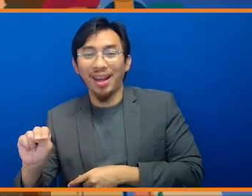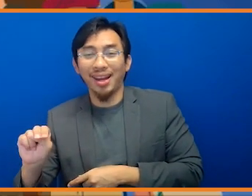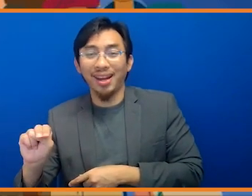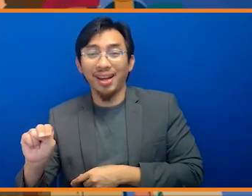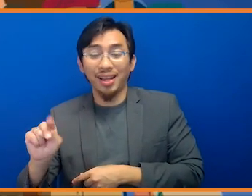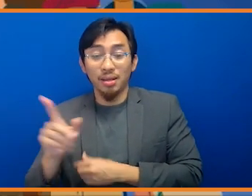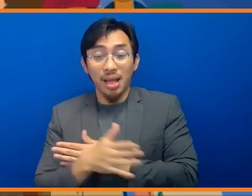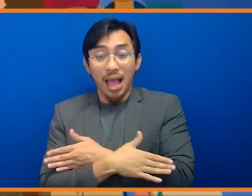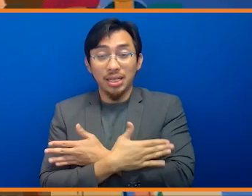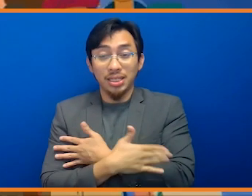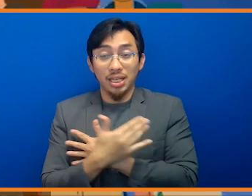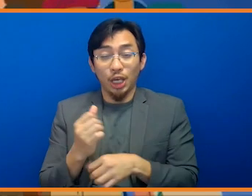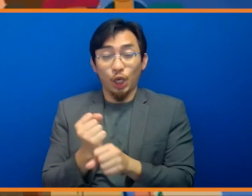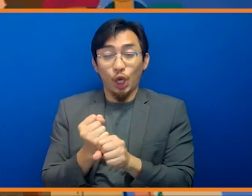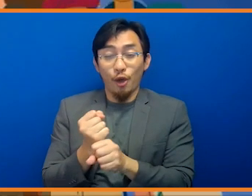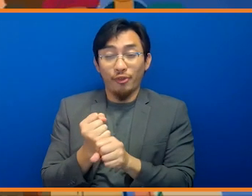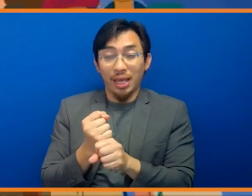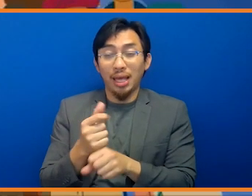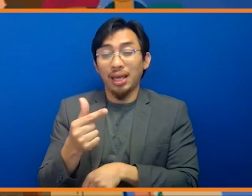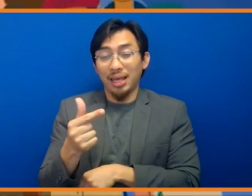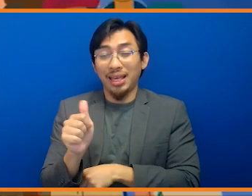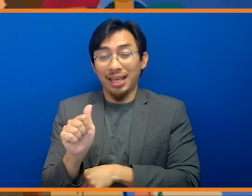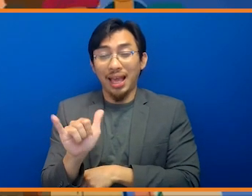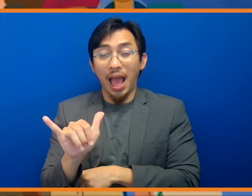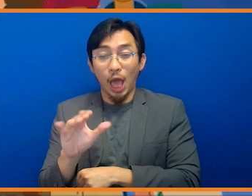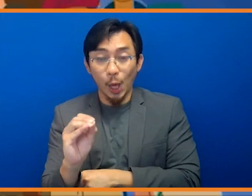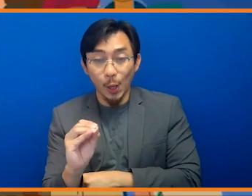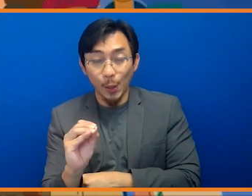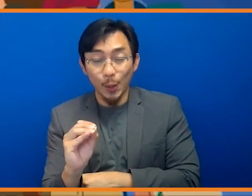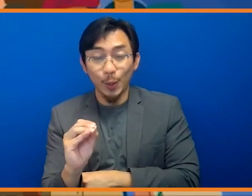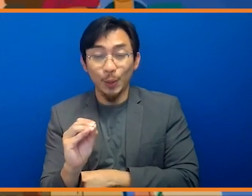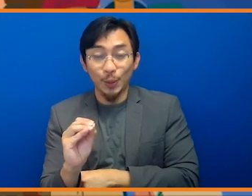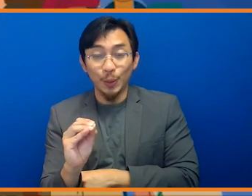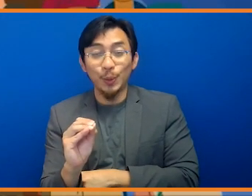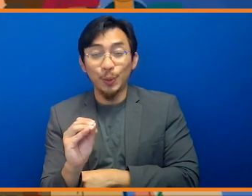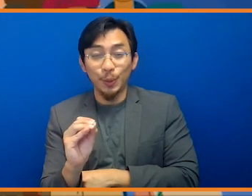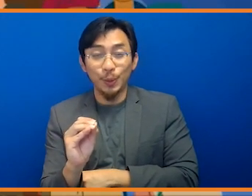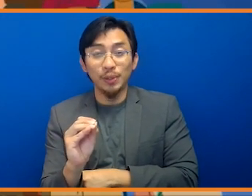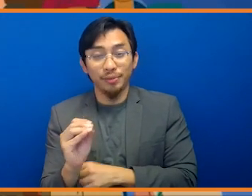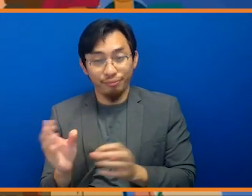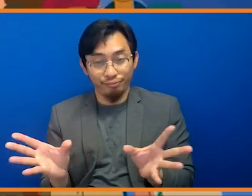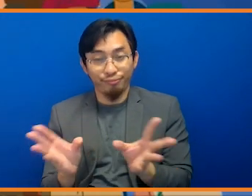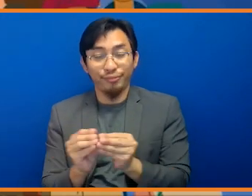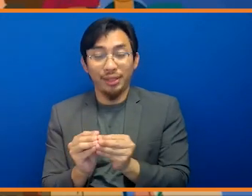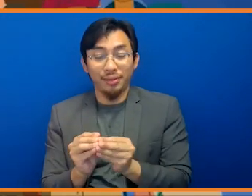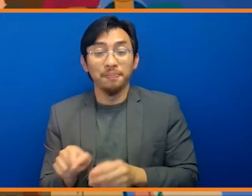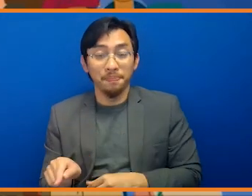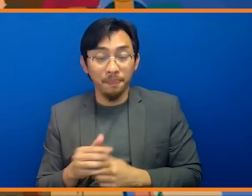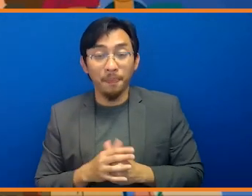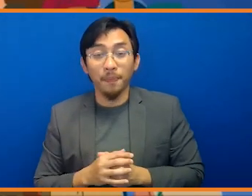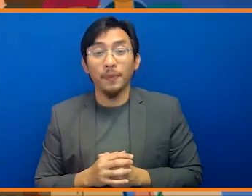with this Aceh coffee, Kopi Gayo, Gayo coffee.